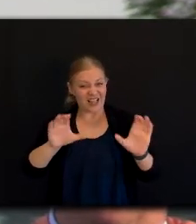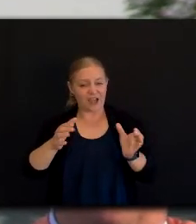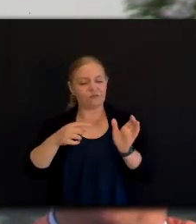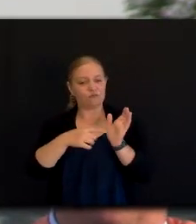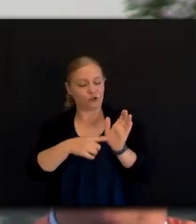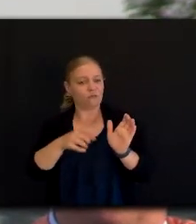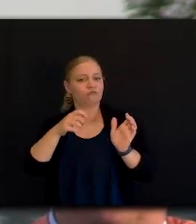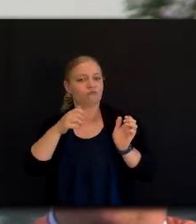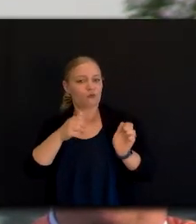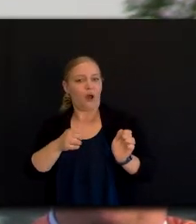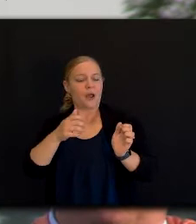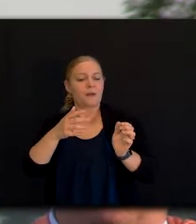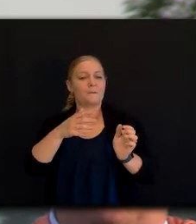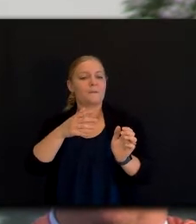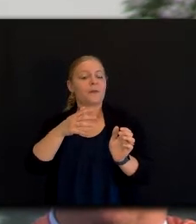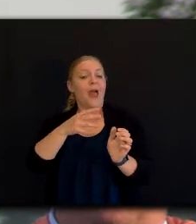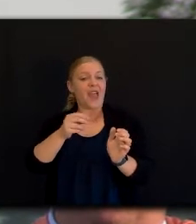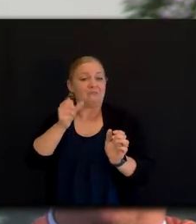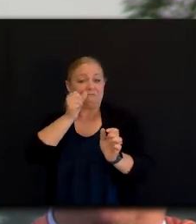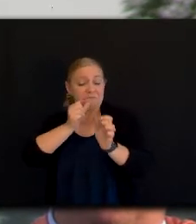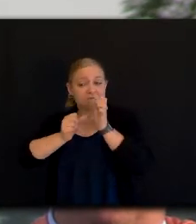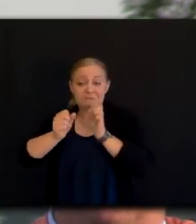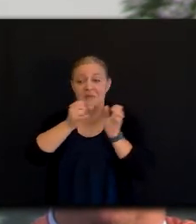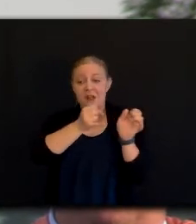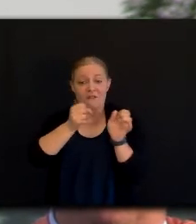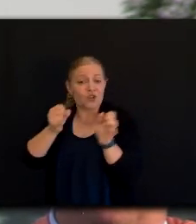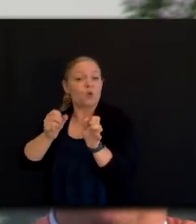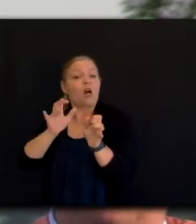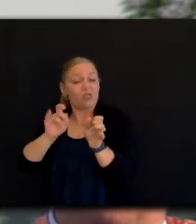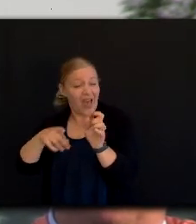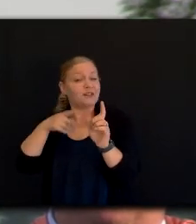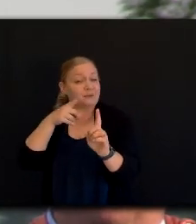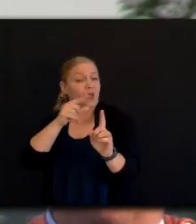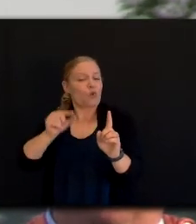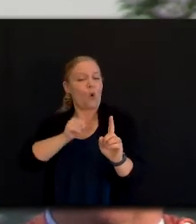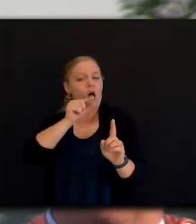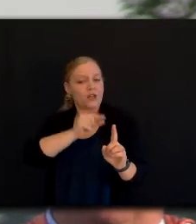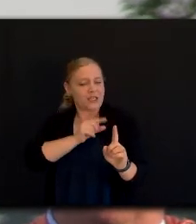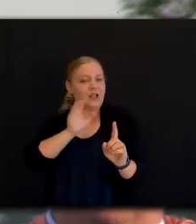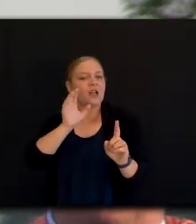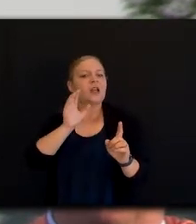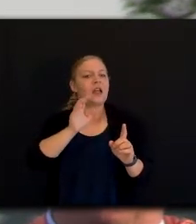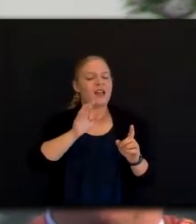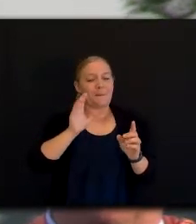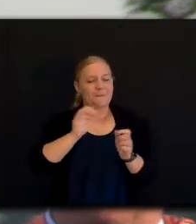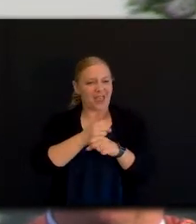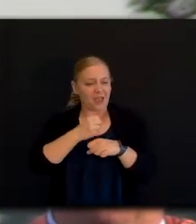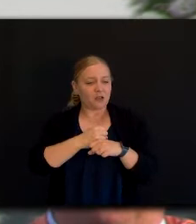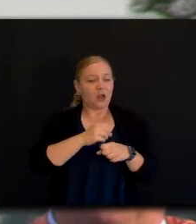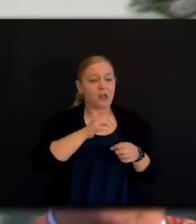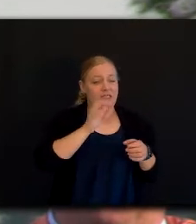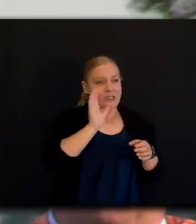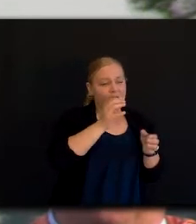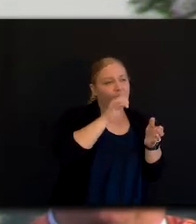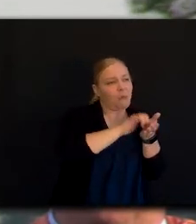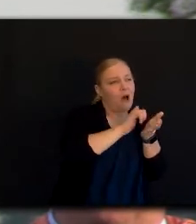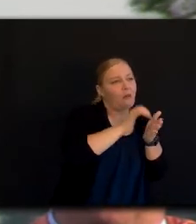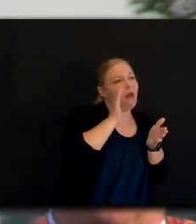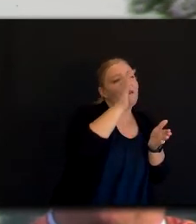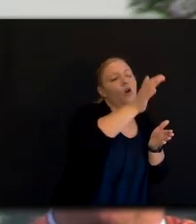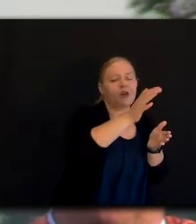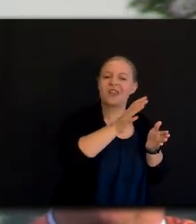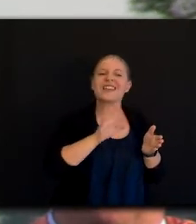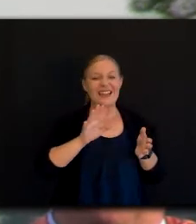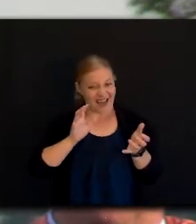power of individualism and perseverance, the two qualities that can make a seemingly impossible dream come true. After experiencing